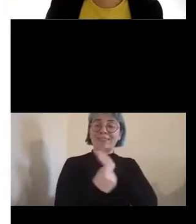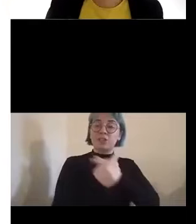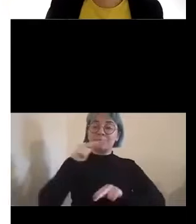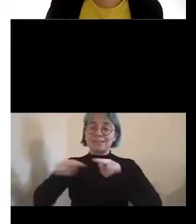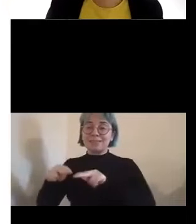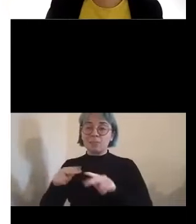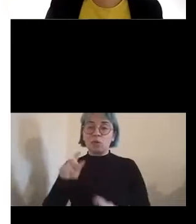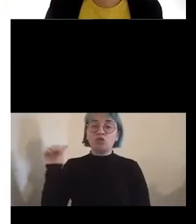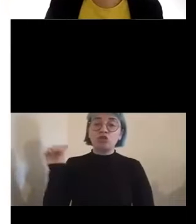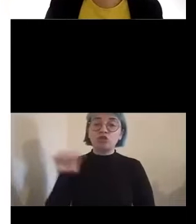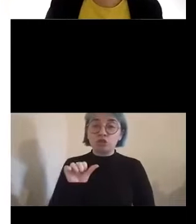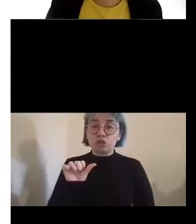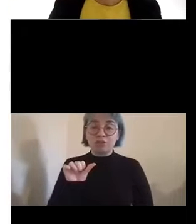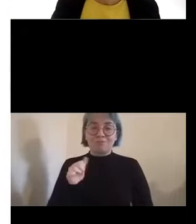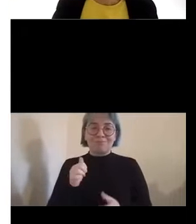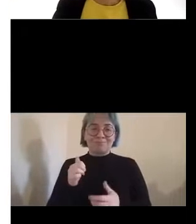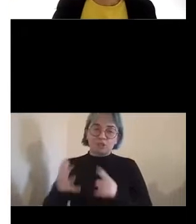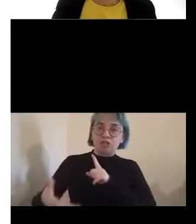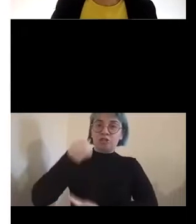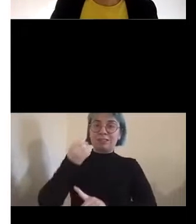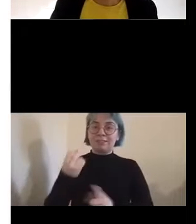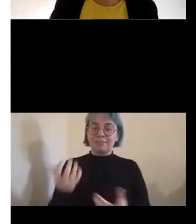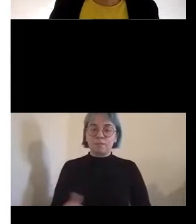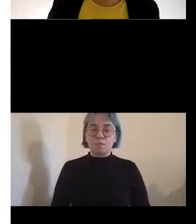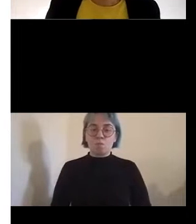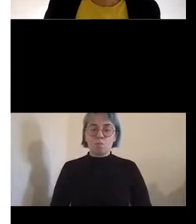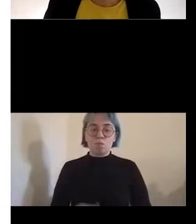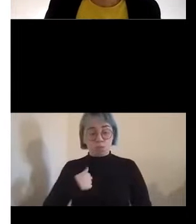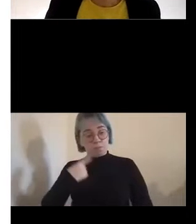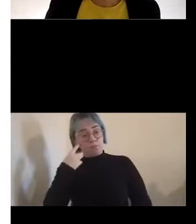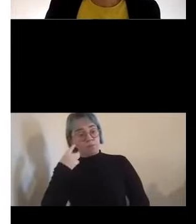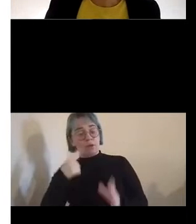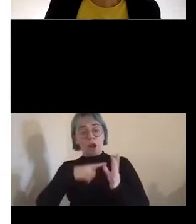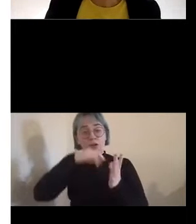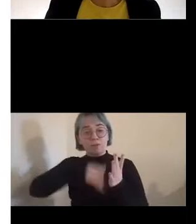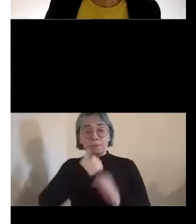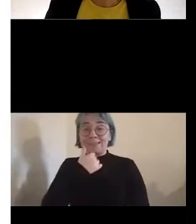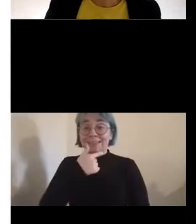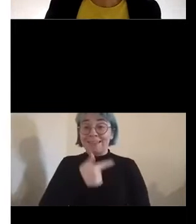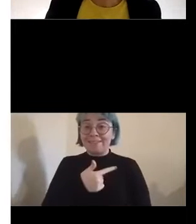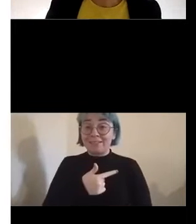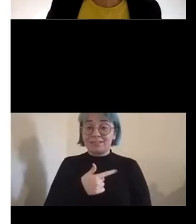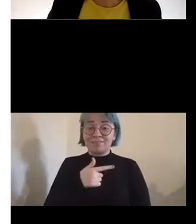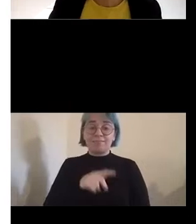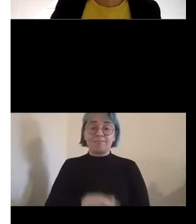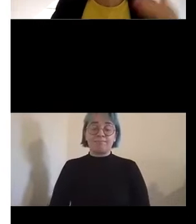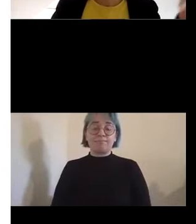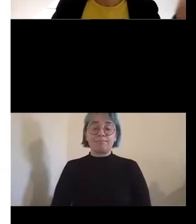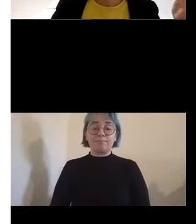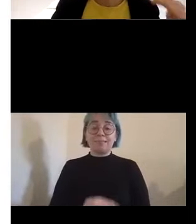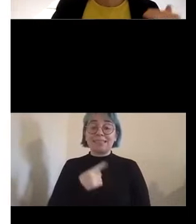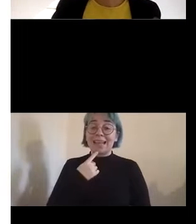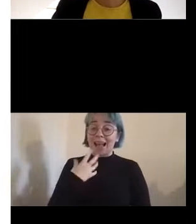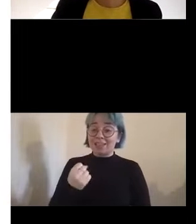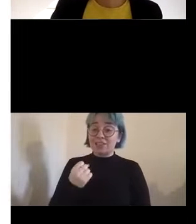it should actually serve for. And so when we look at Article 7.4 of the directive, it has